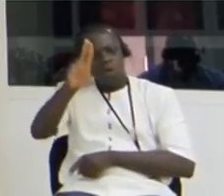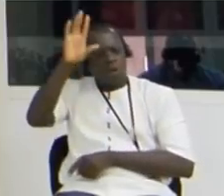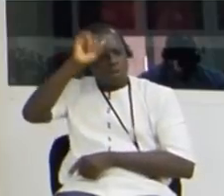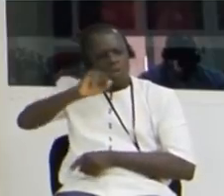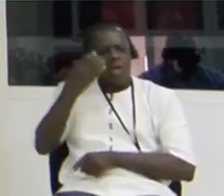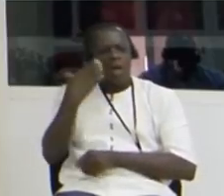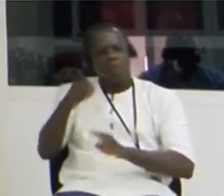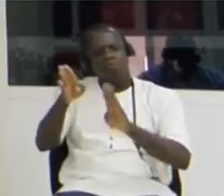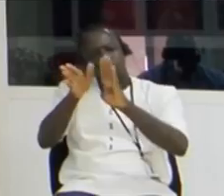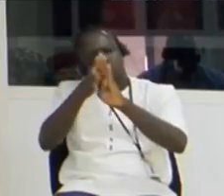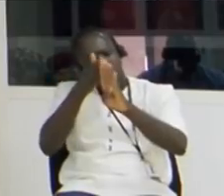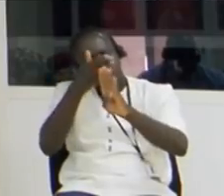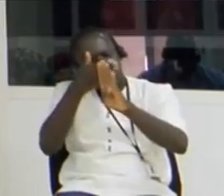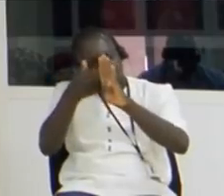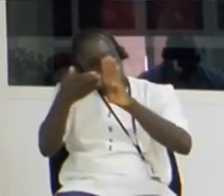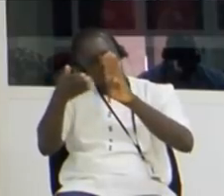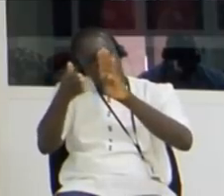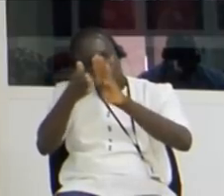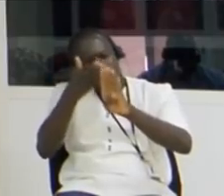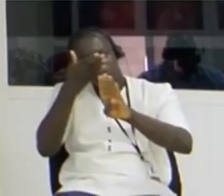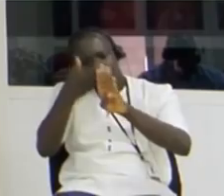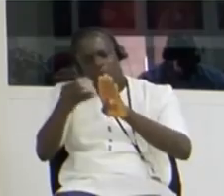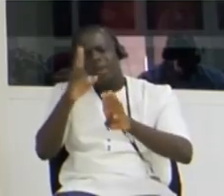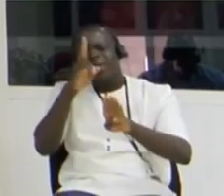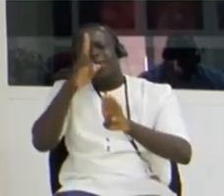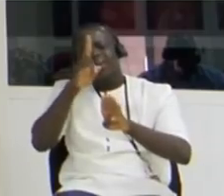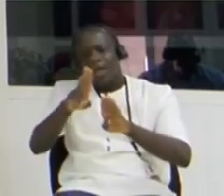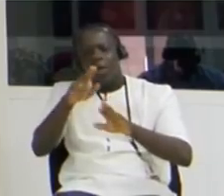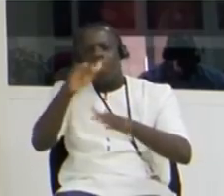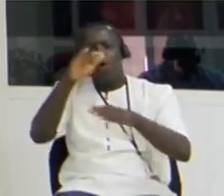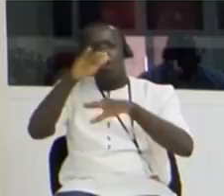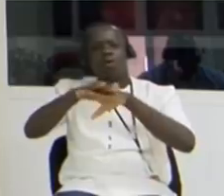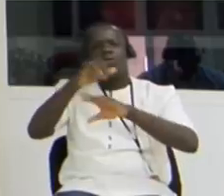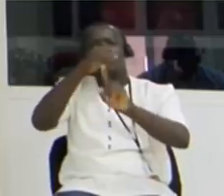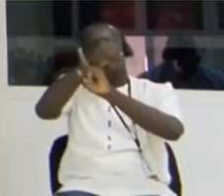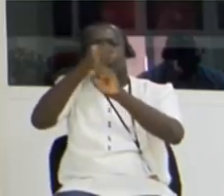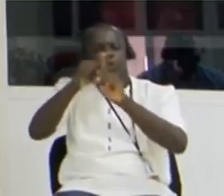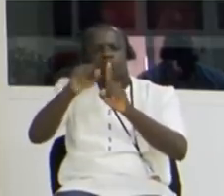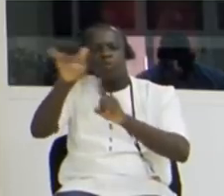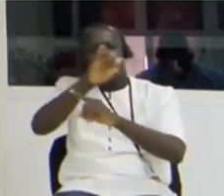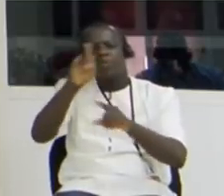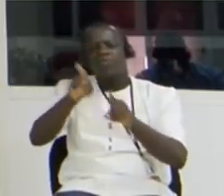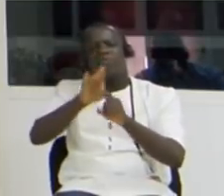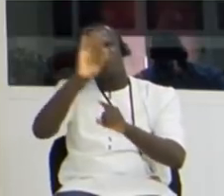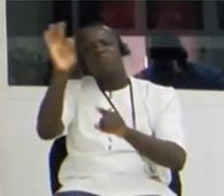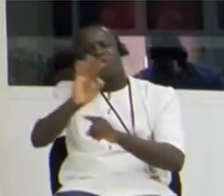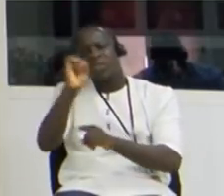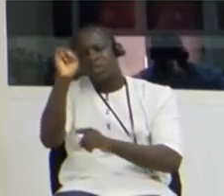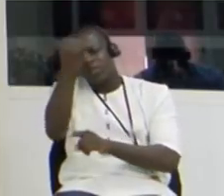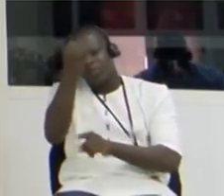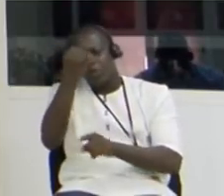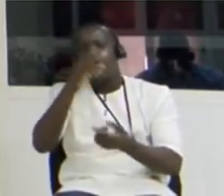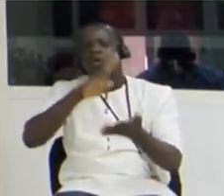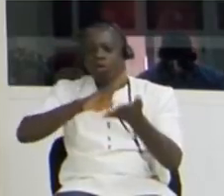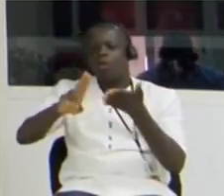negotiate yourself out of uncomfortable situations. And normally that's what